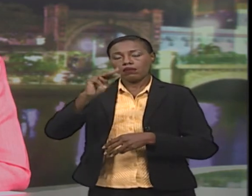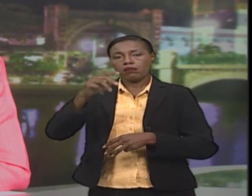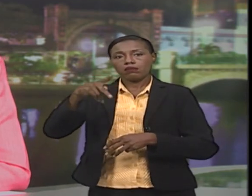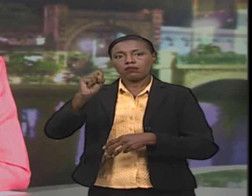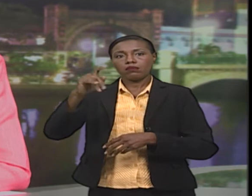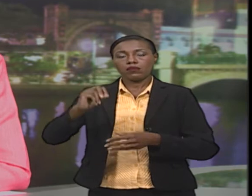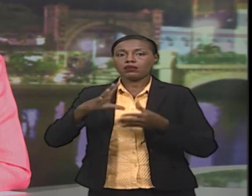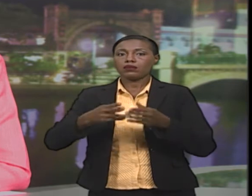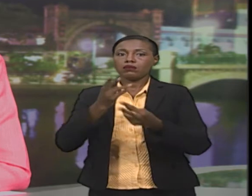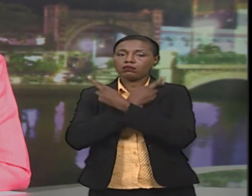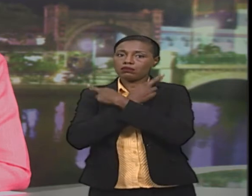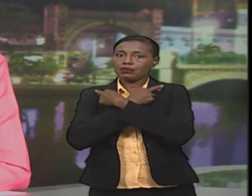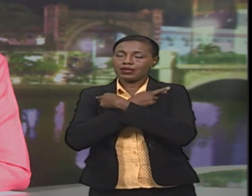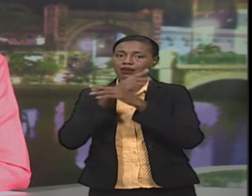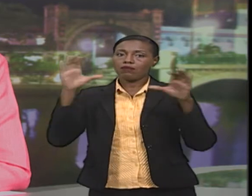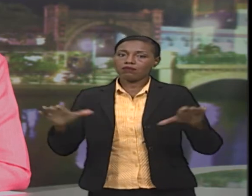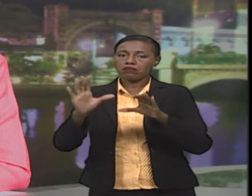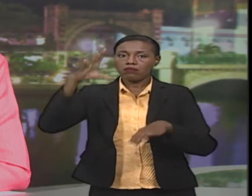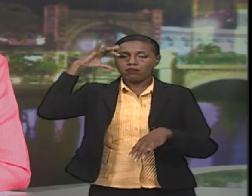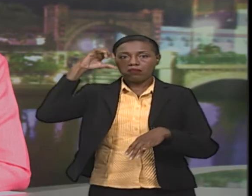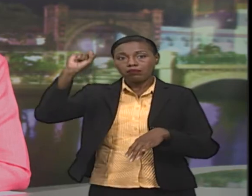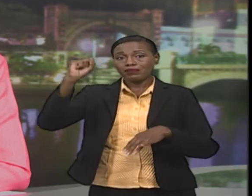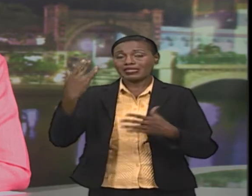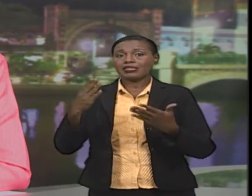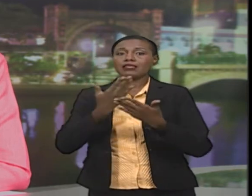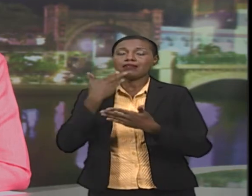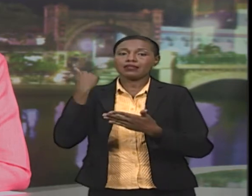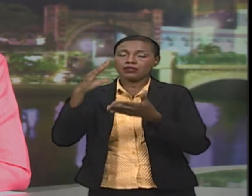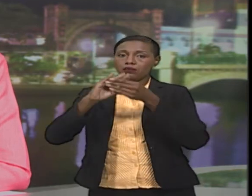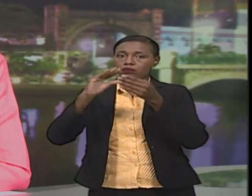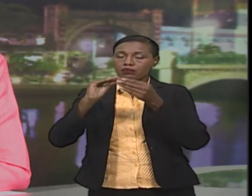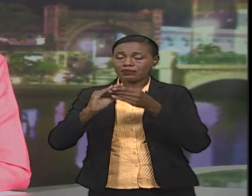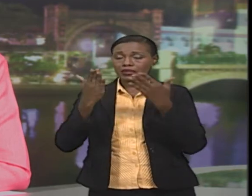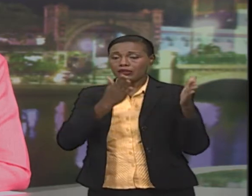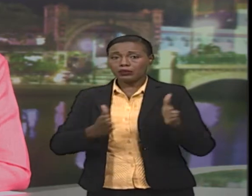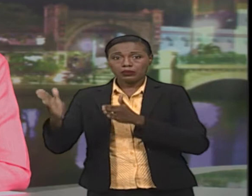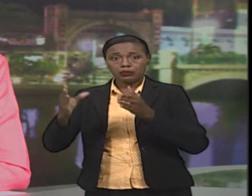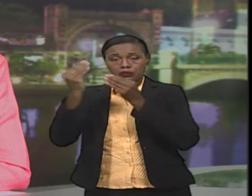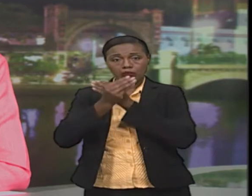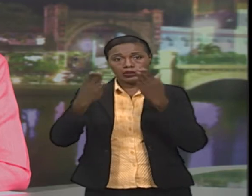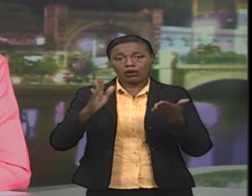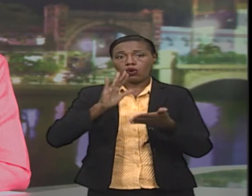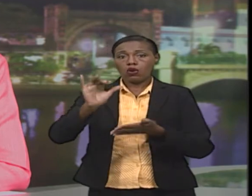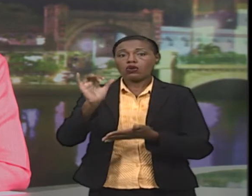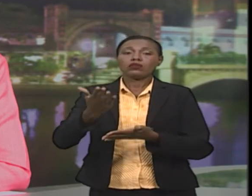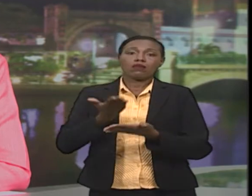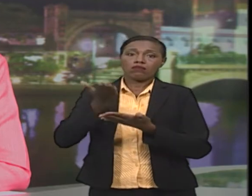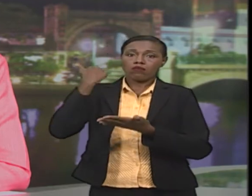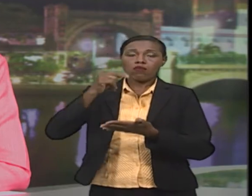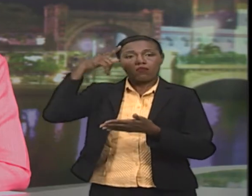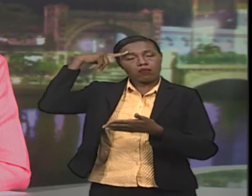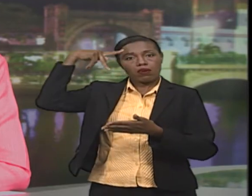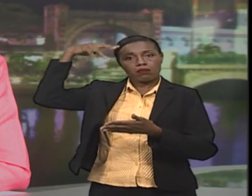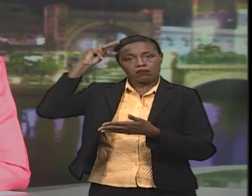active politics. Mrs. Thompson spoke to CBC News late last night. In a prepared statement, the wife of late Prime Minister David